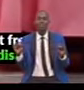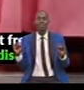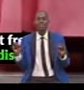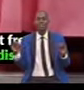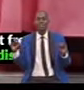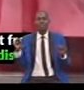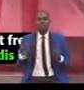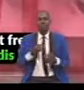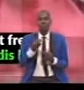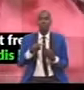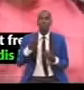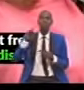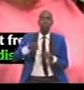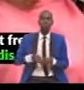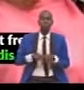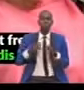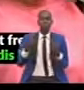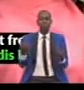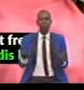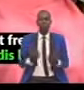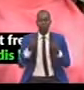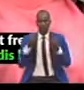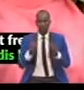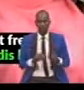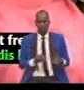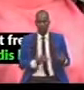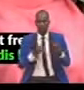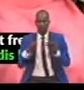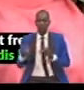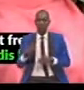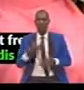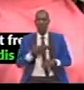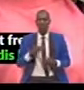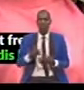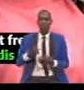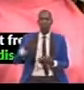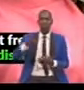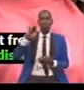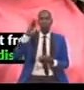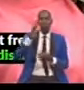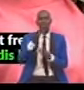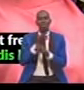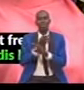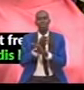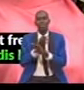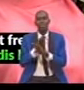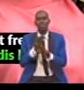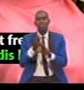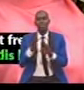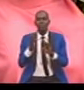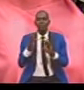redemption. When you broke sin's bar and set my spirit free,